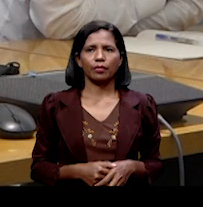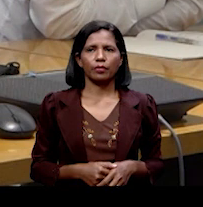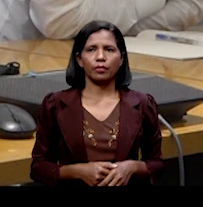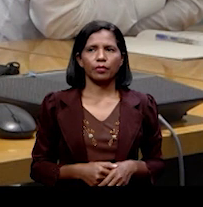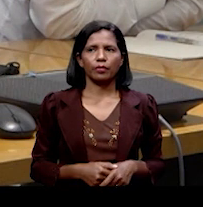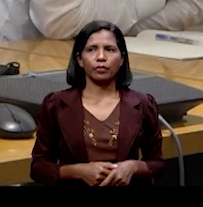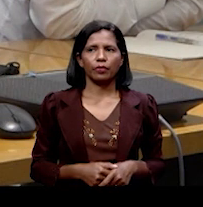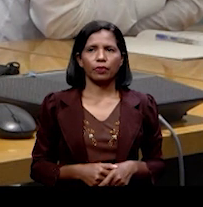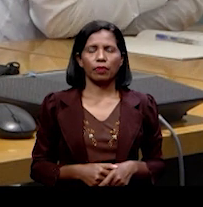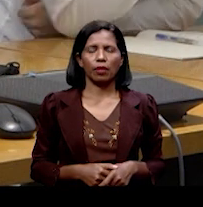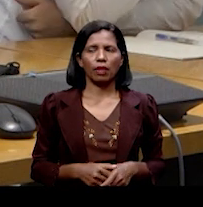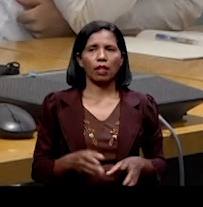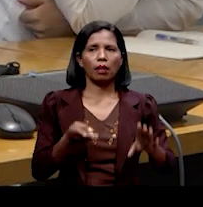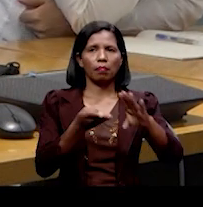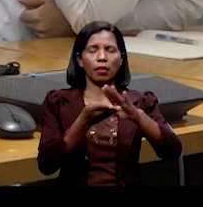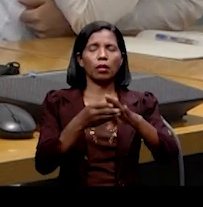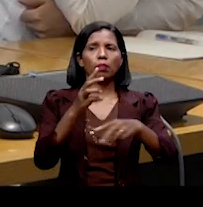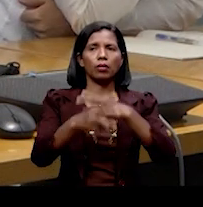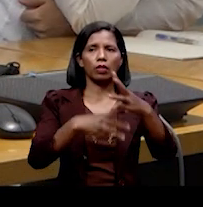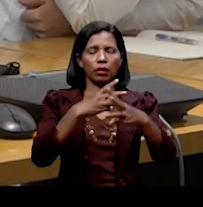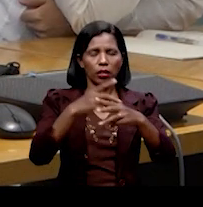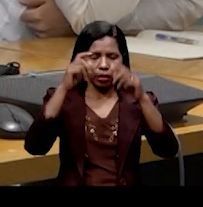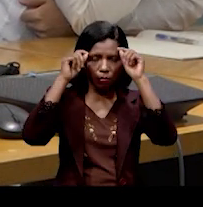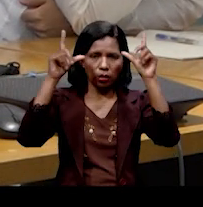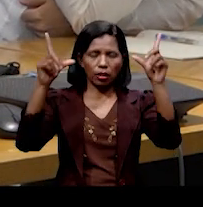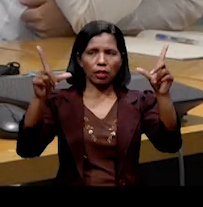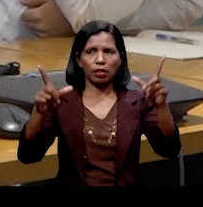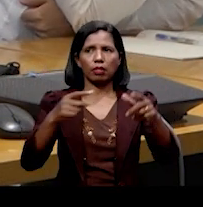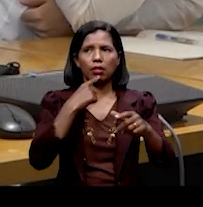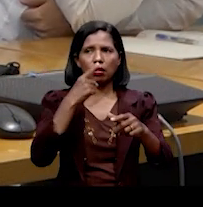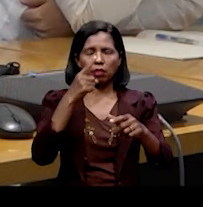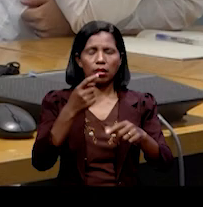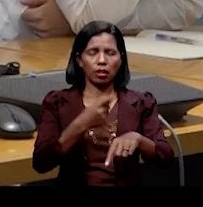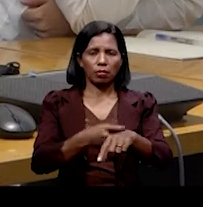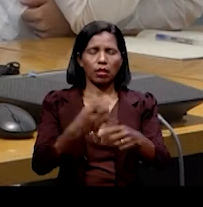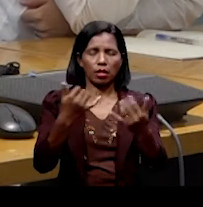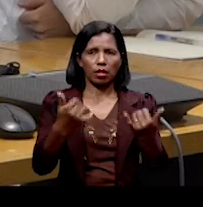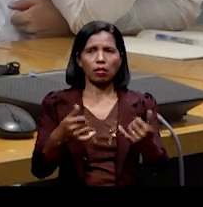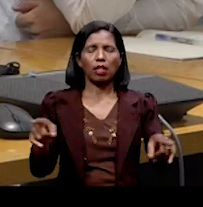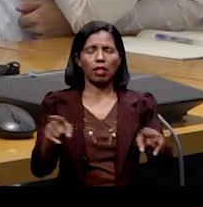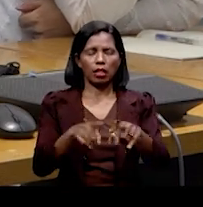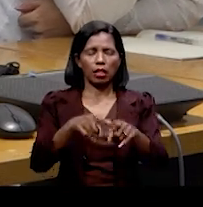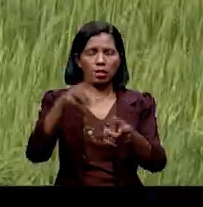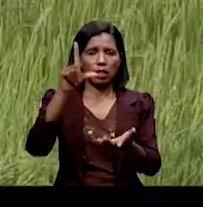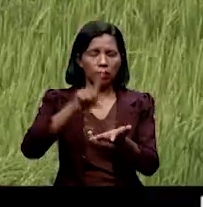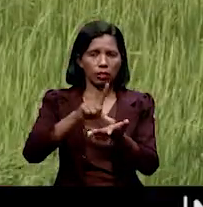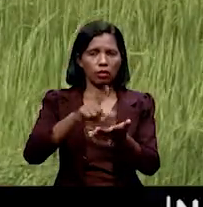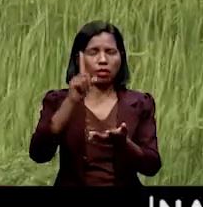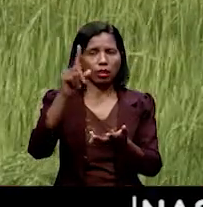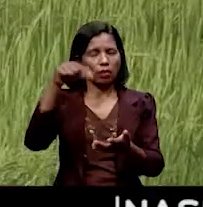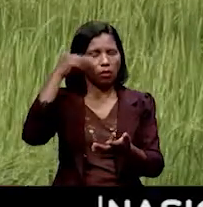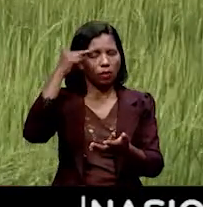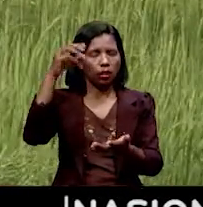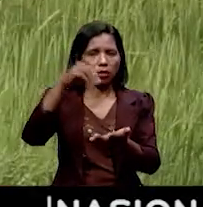Diretor Eksekutivo Banku Mundial Timor-Leste Bernard Harbong deklara situasaun ne hanesan lisaun ida ba governo atu